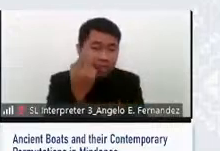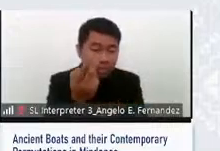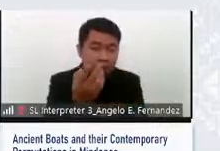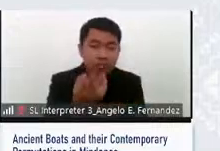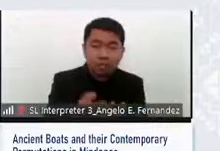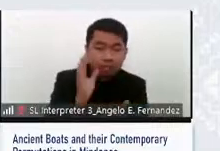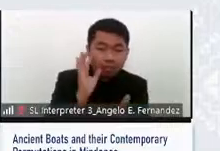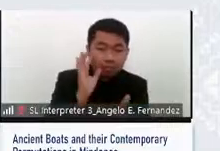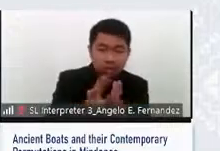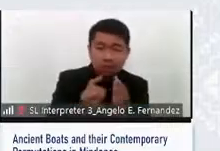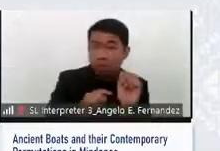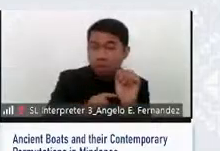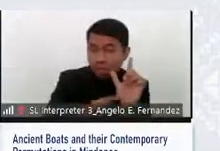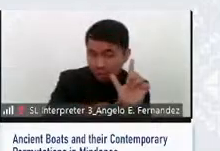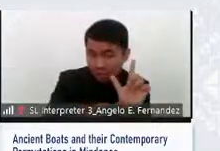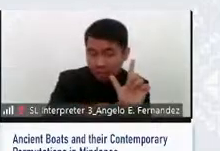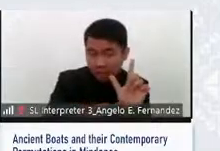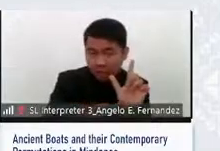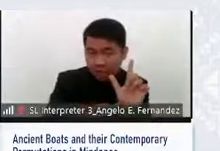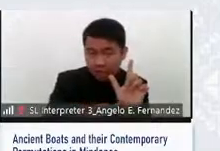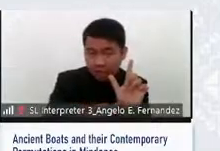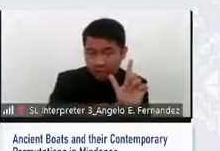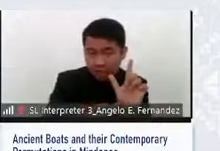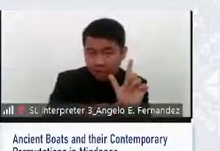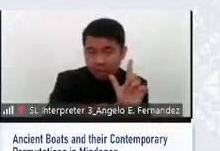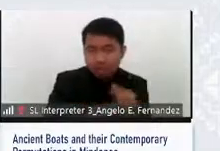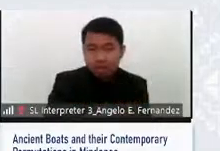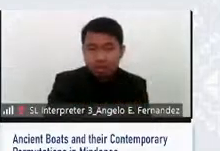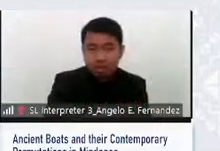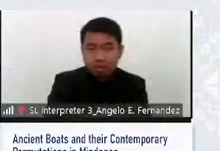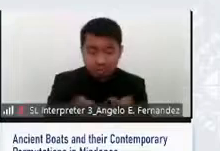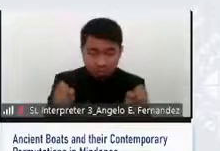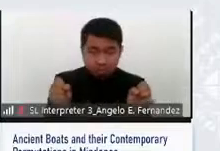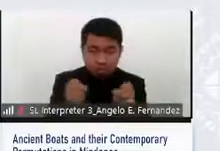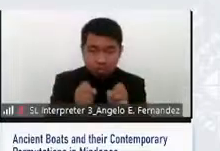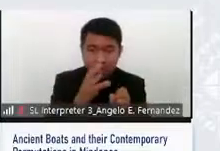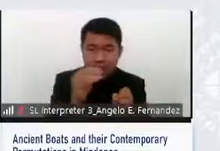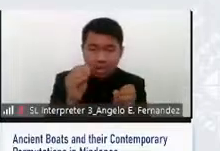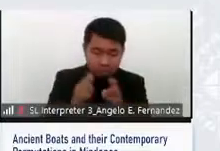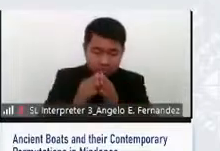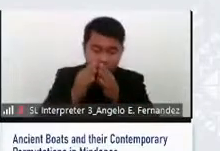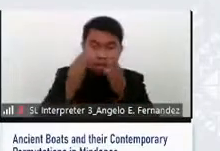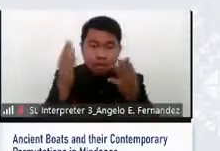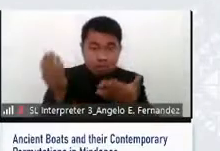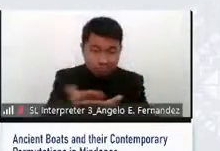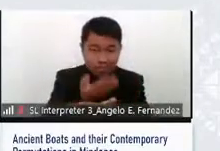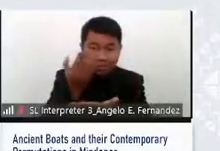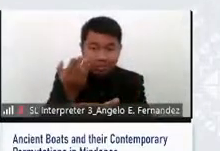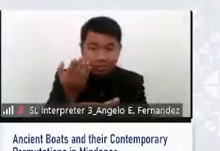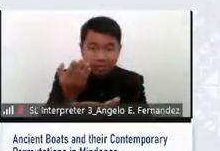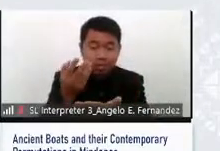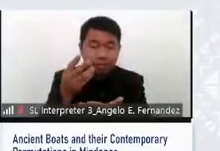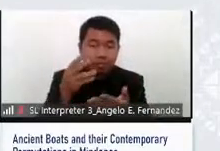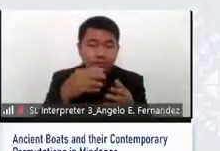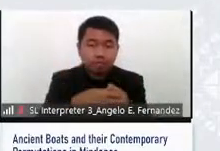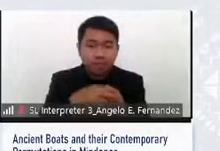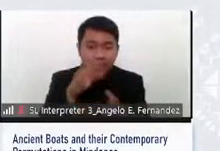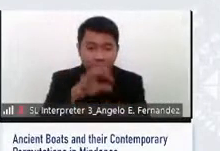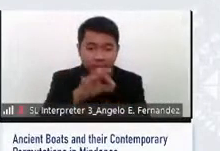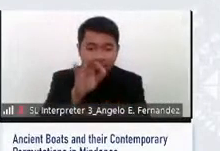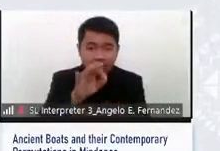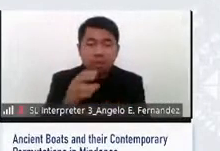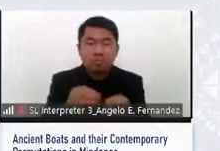boats, and this one is a Butuan Boat 9, which is significantly bigger than the other boats.